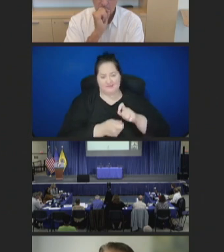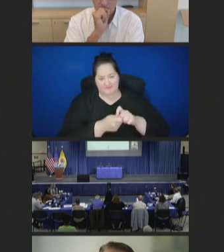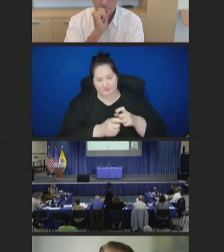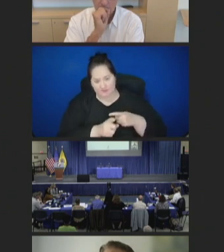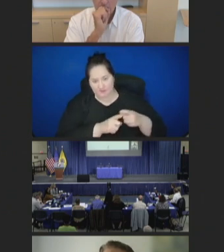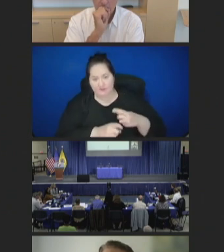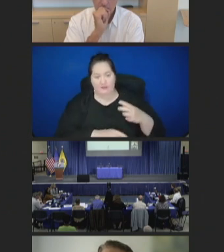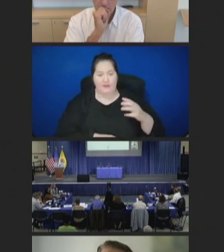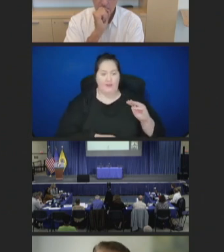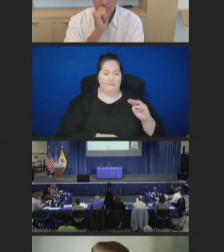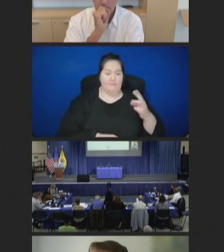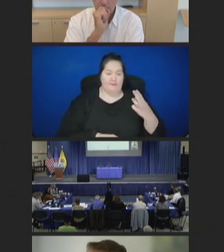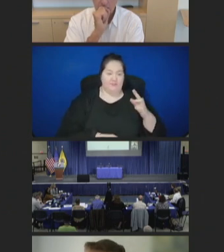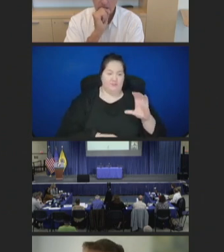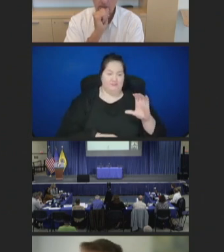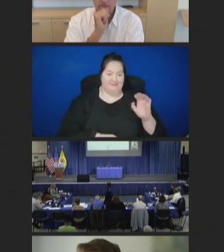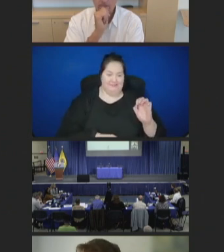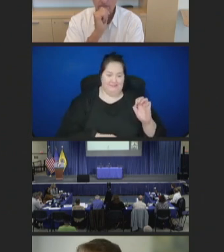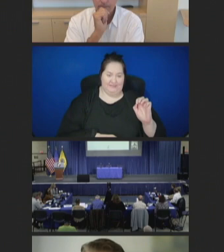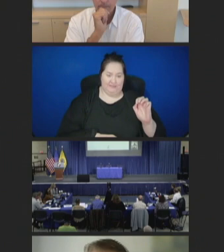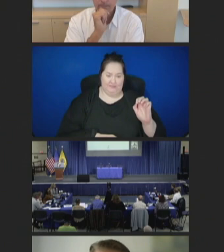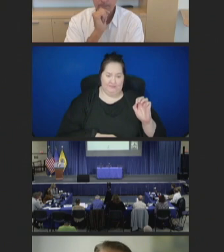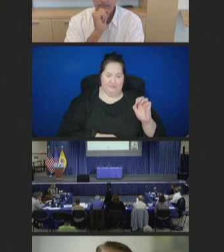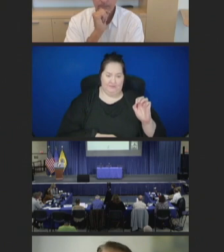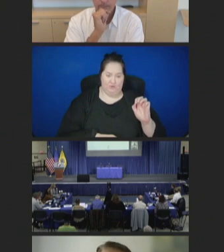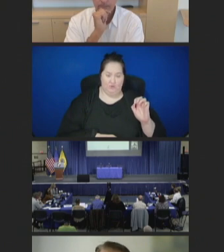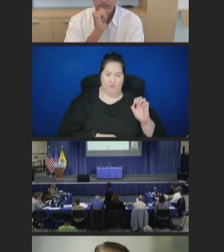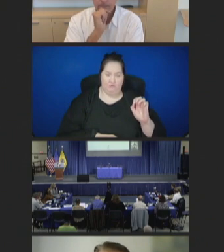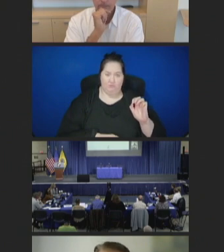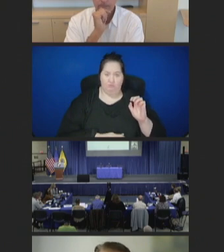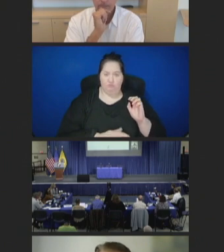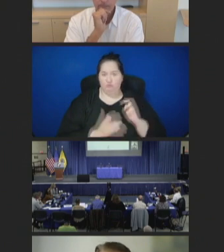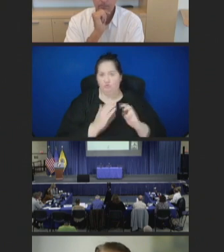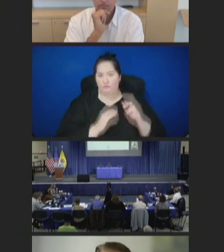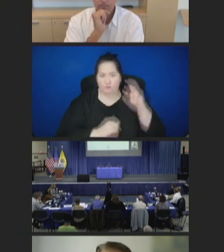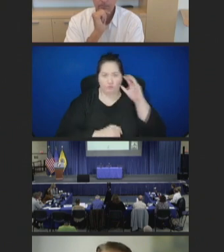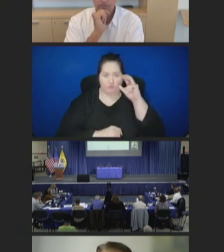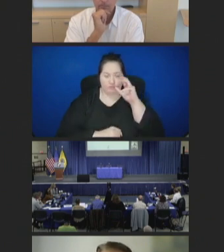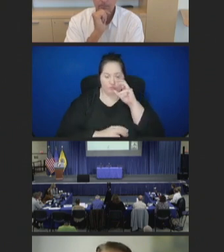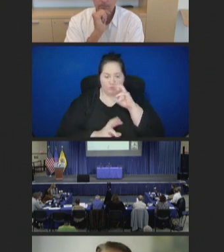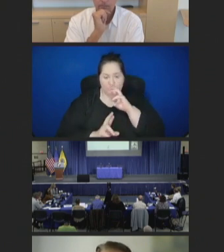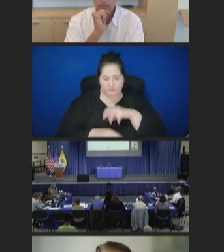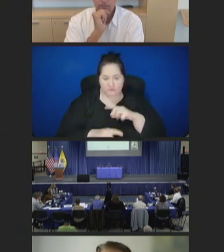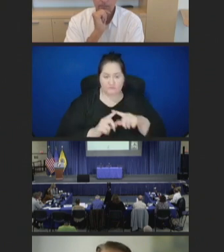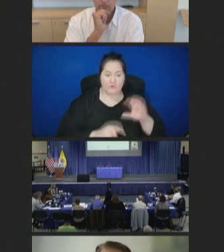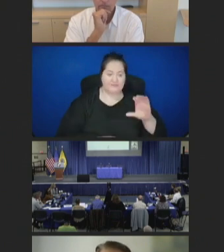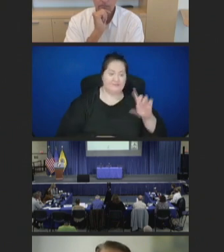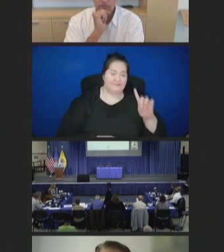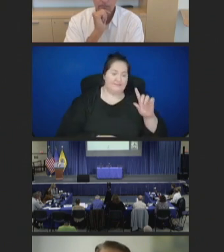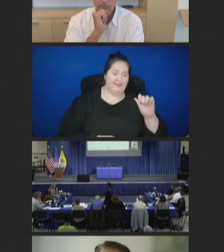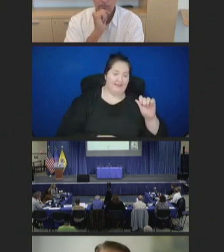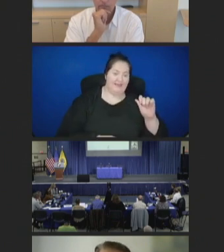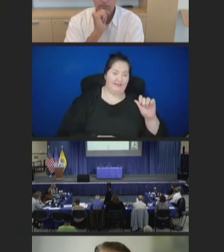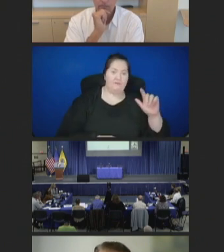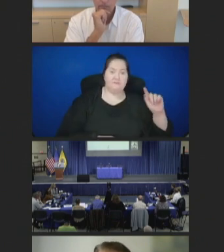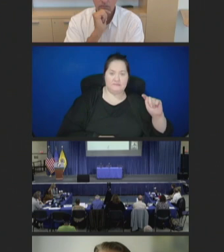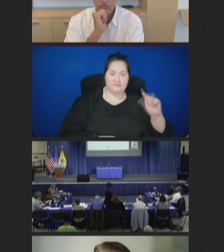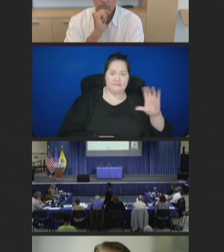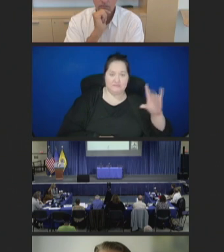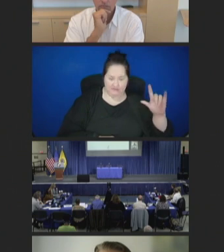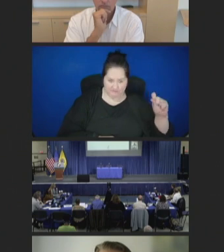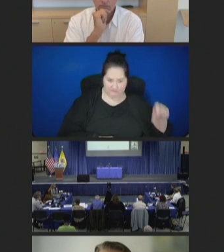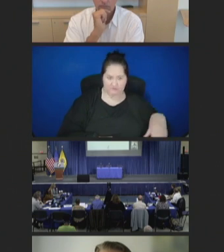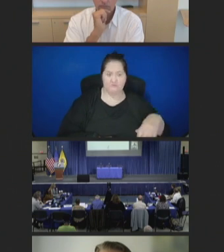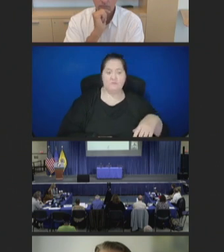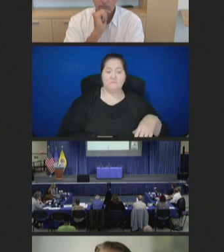MHCE restricted presumptive responses for CD8 T cells. And of course, the intention would